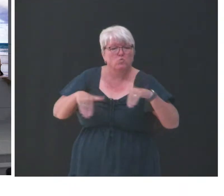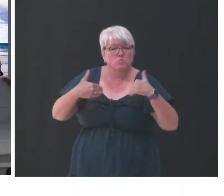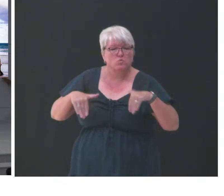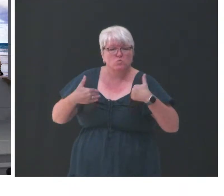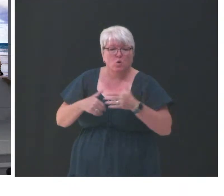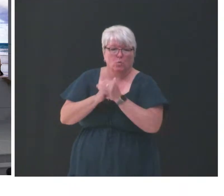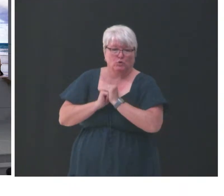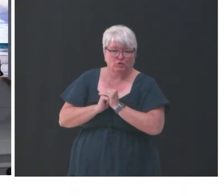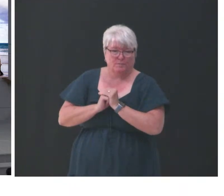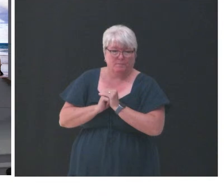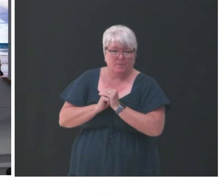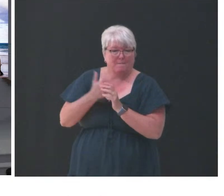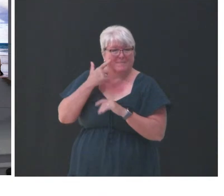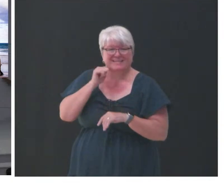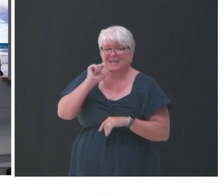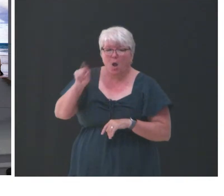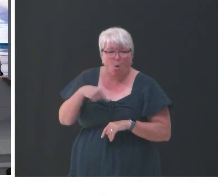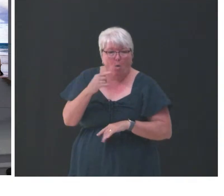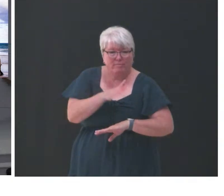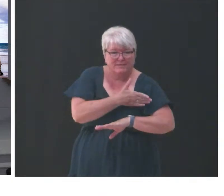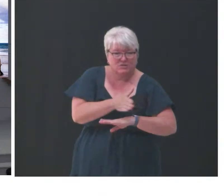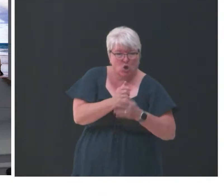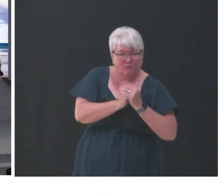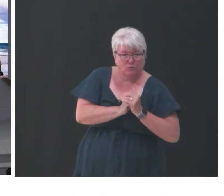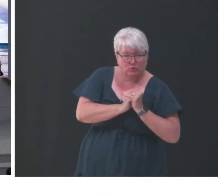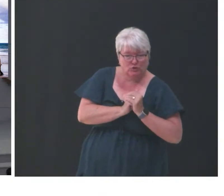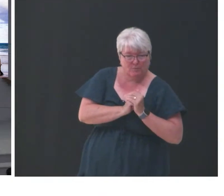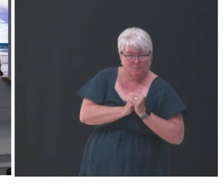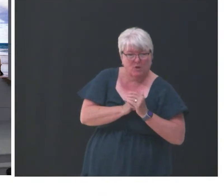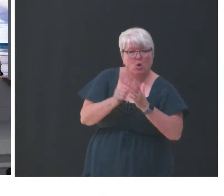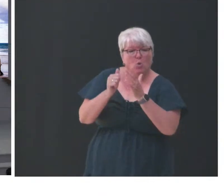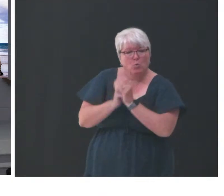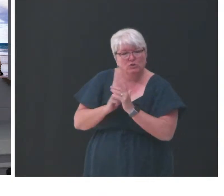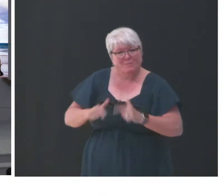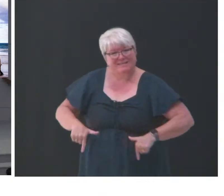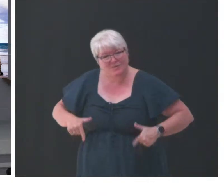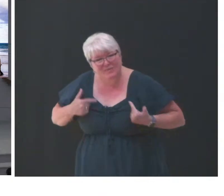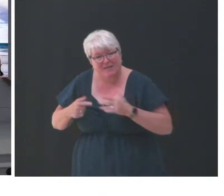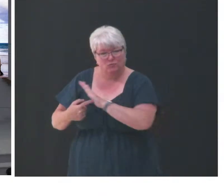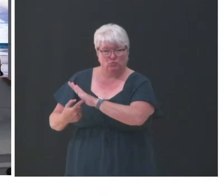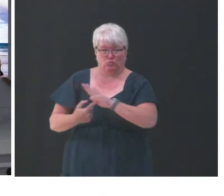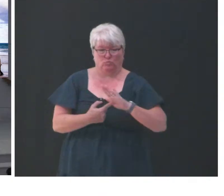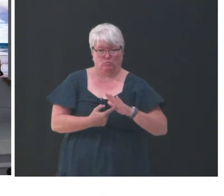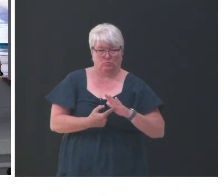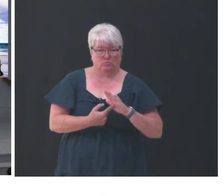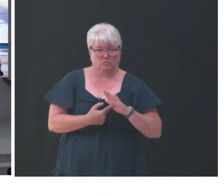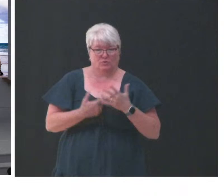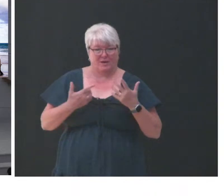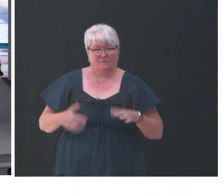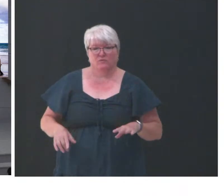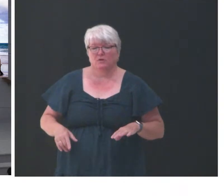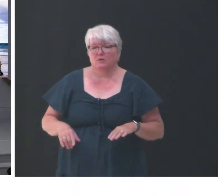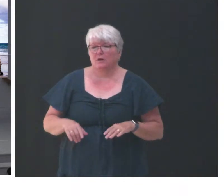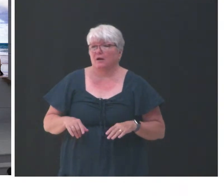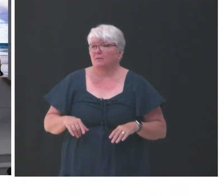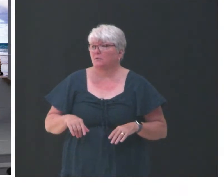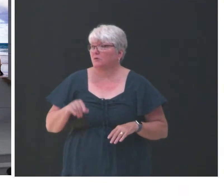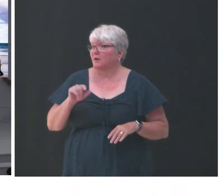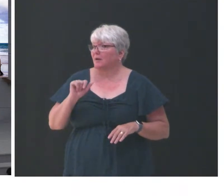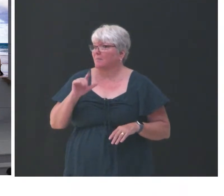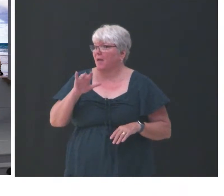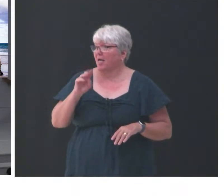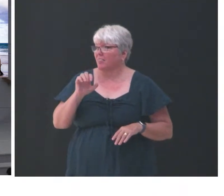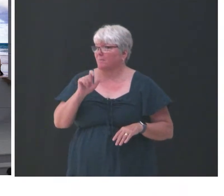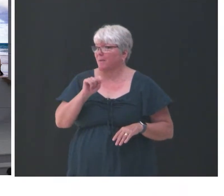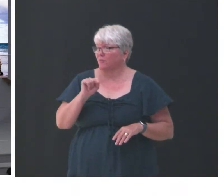songs. Because it's not just about a song. It's about life. So Matthew 22:37, probably know it